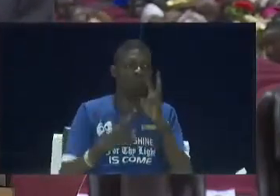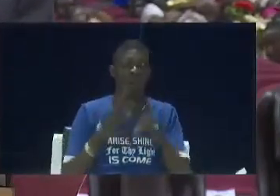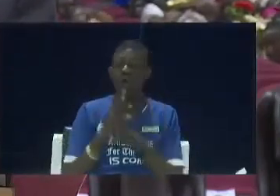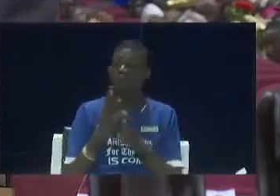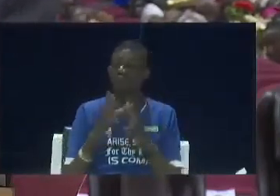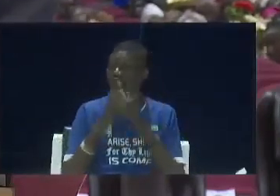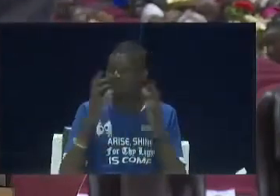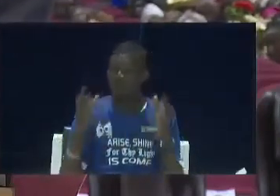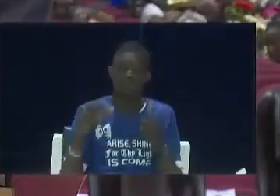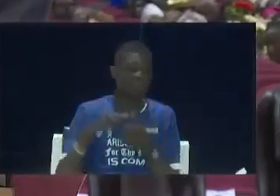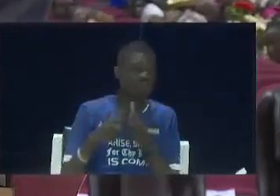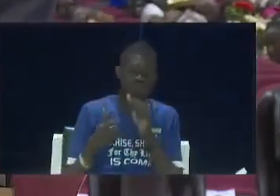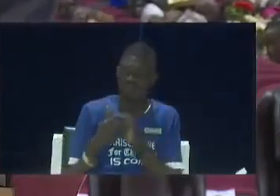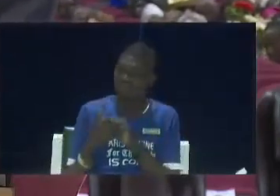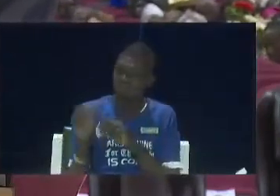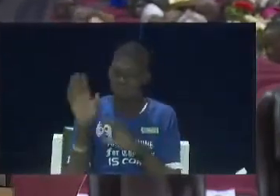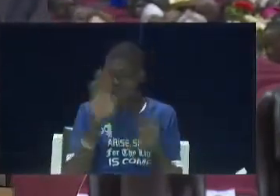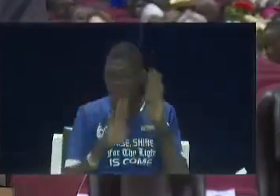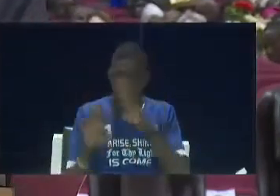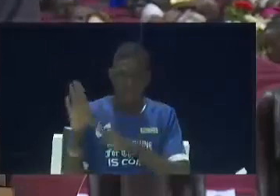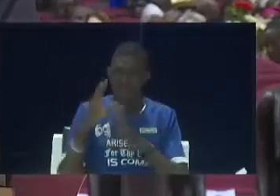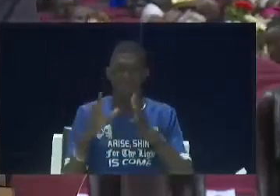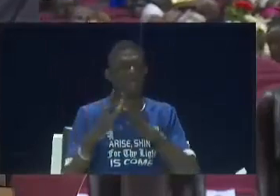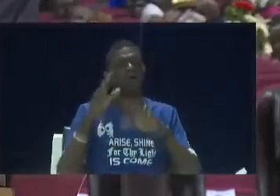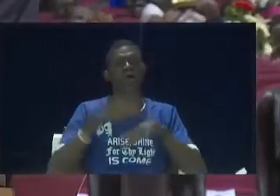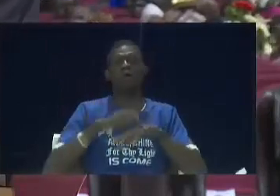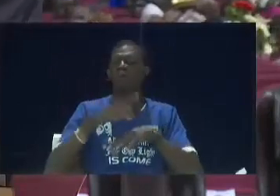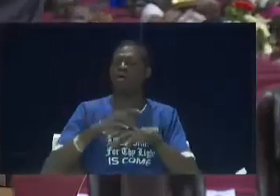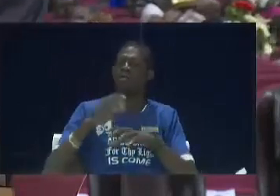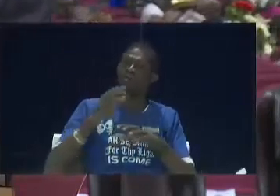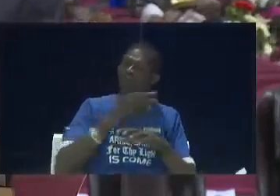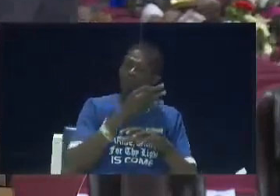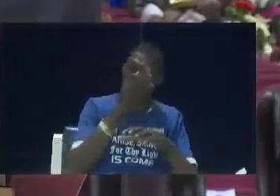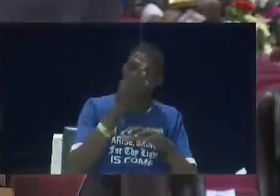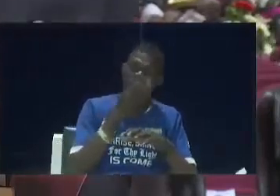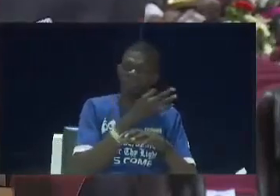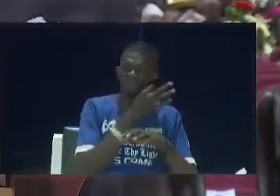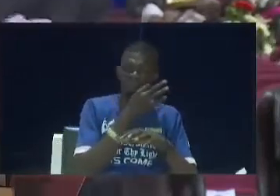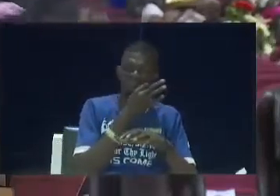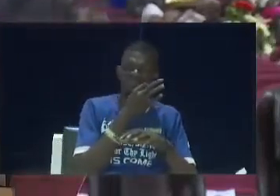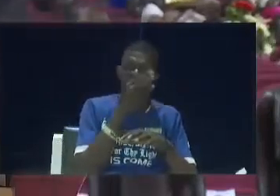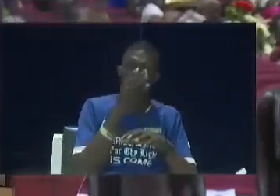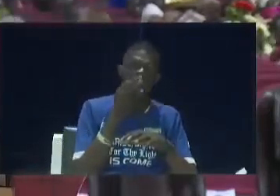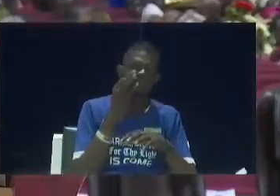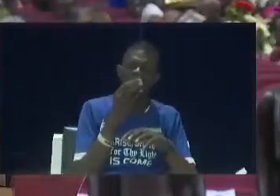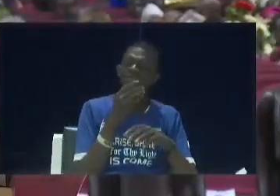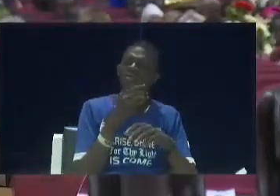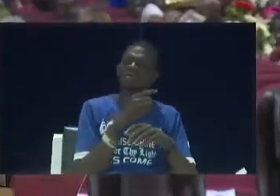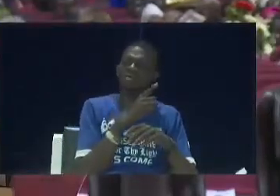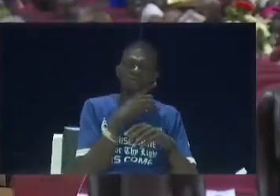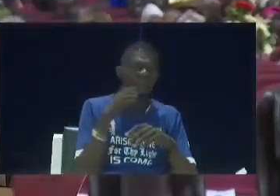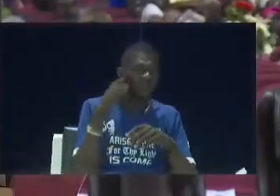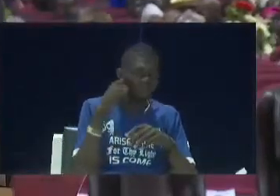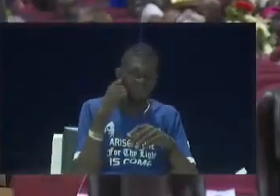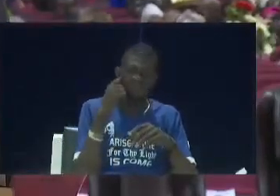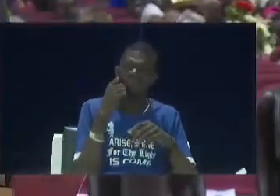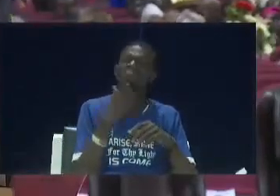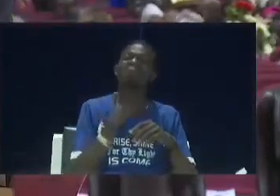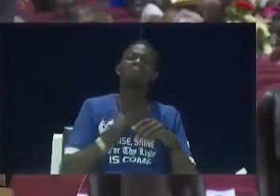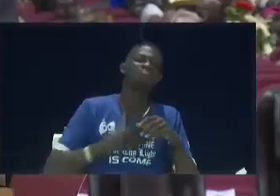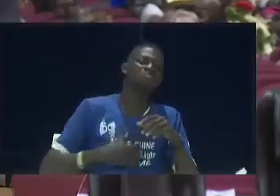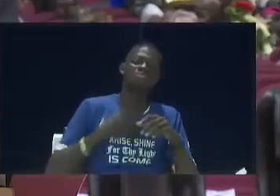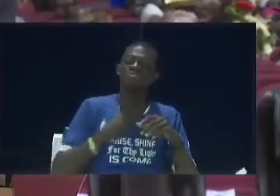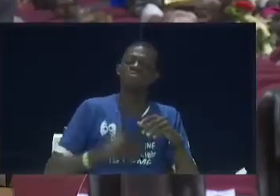of crisis in the world, famine, wars, all over the place. And